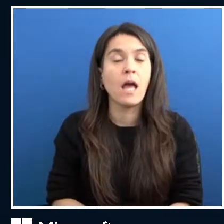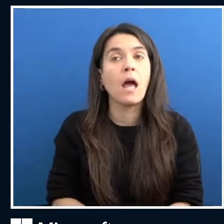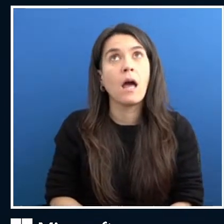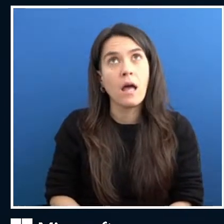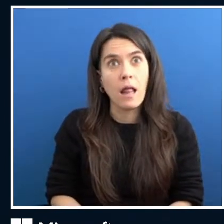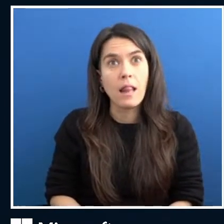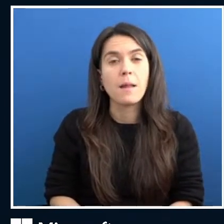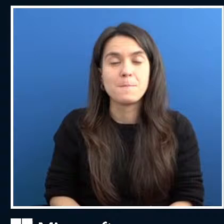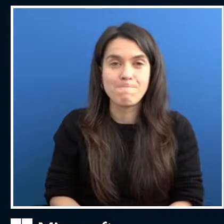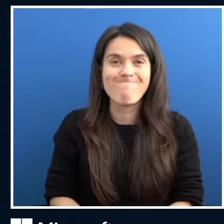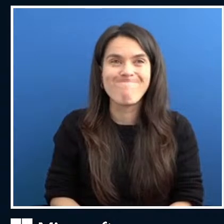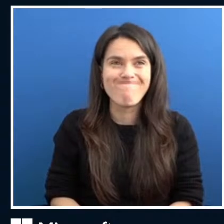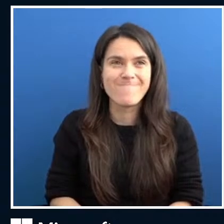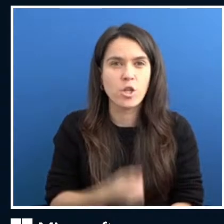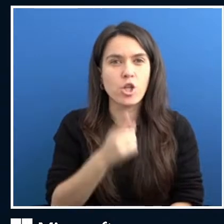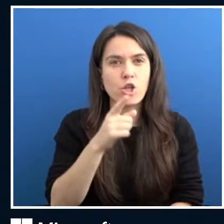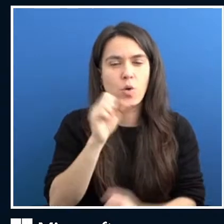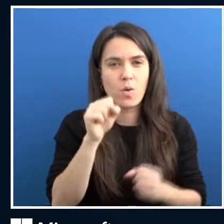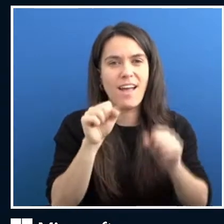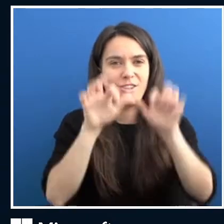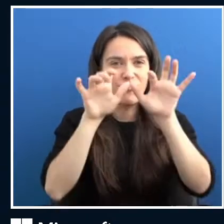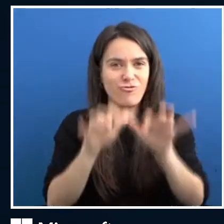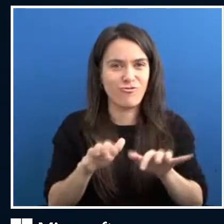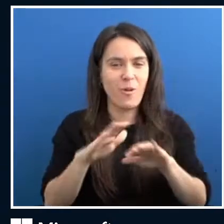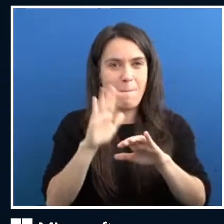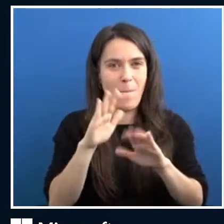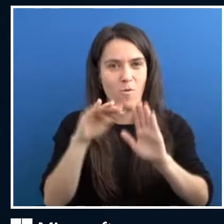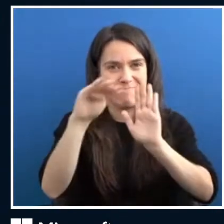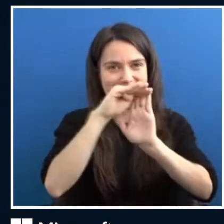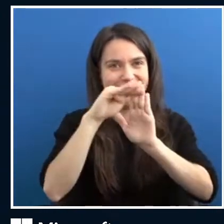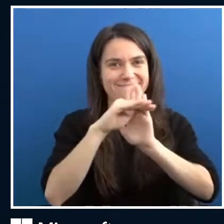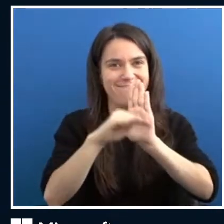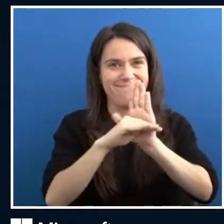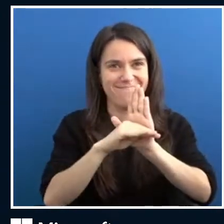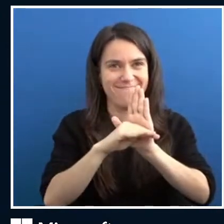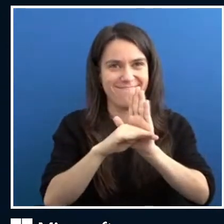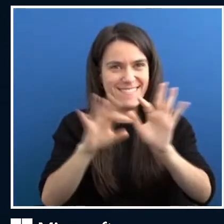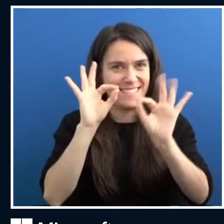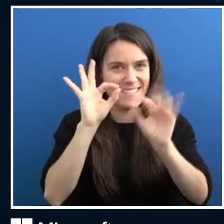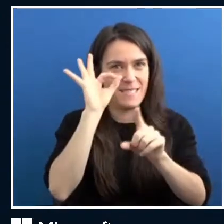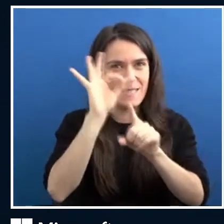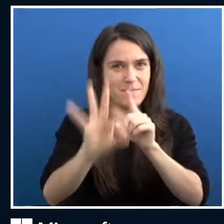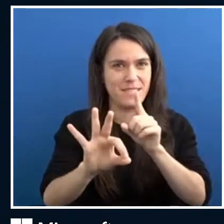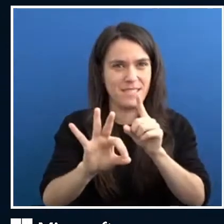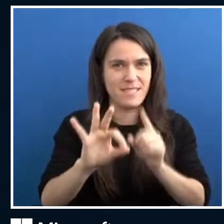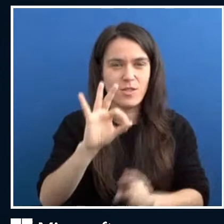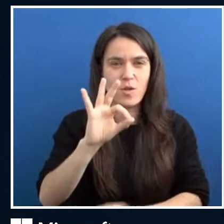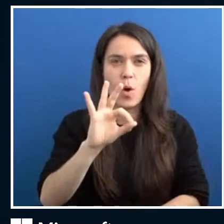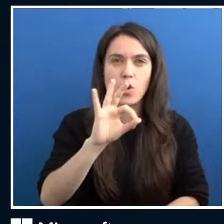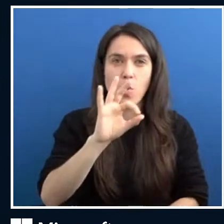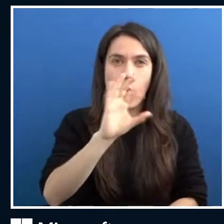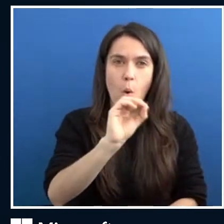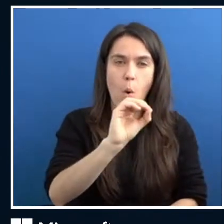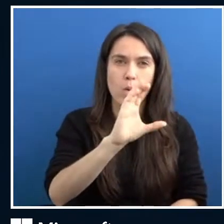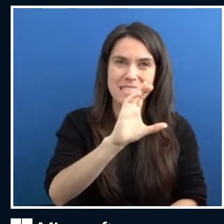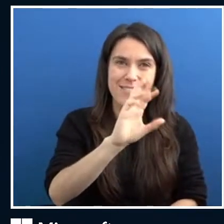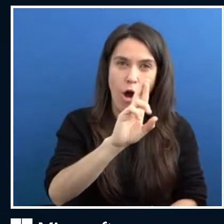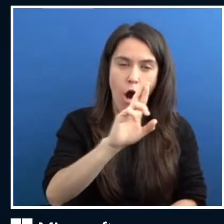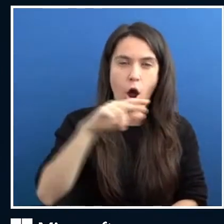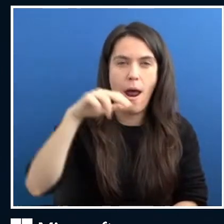could write a more efficient code so that when you take the OCR API and it gives like a slight glitch in it. So